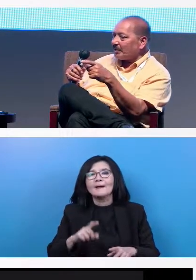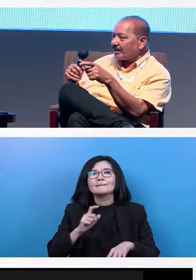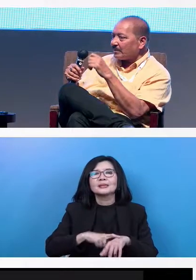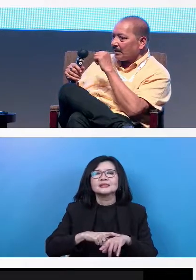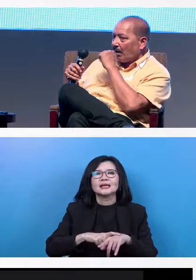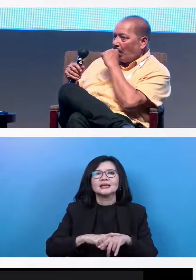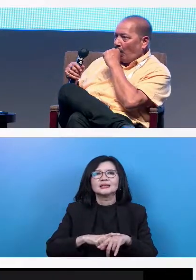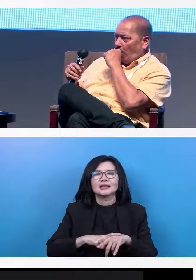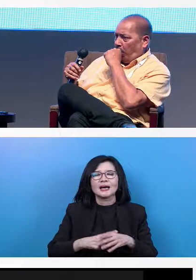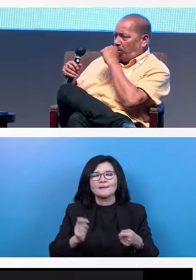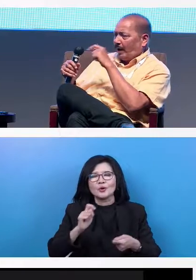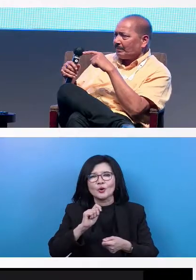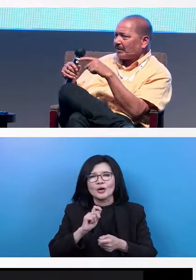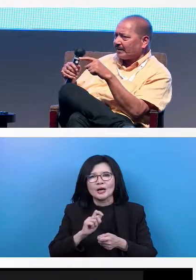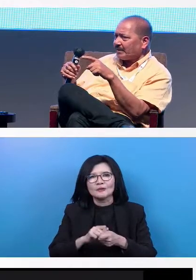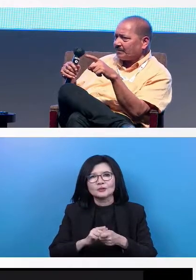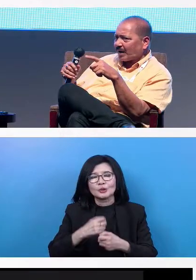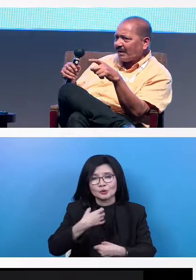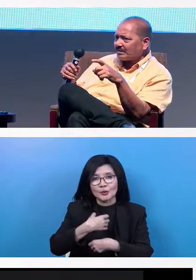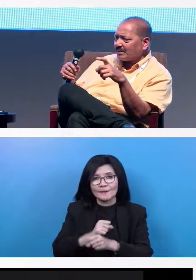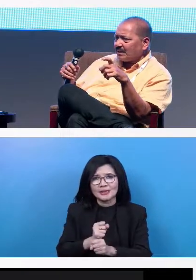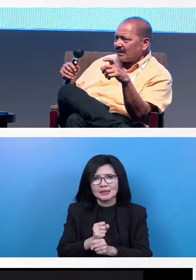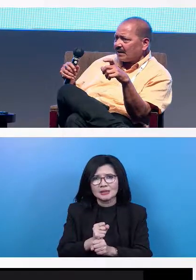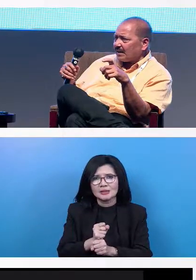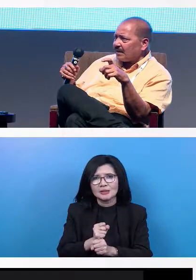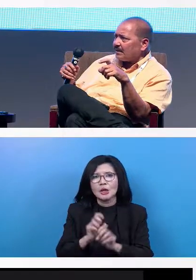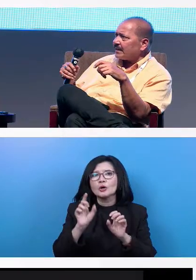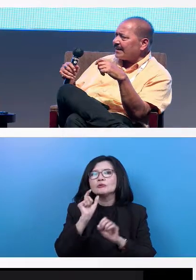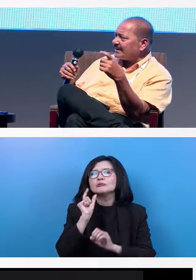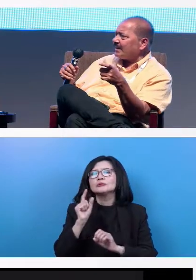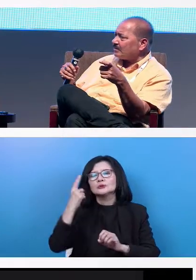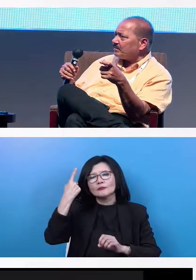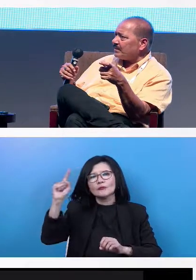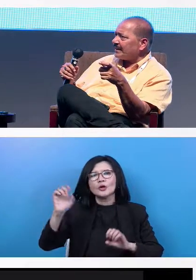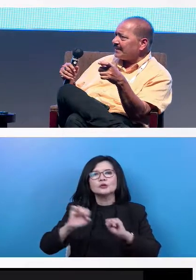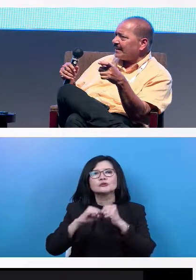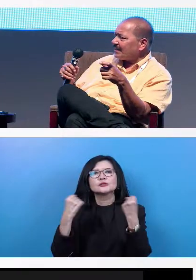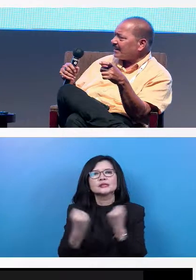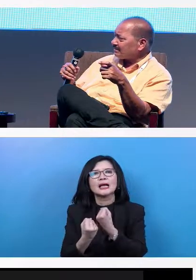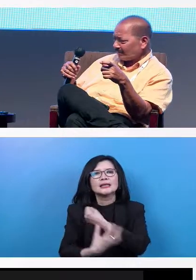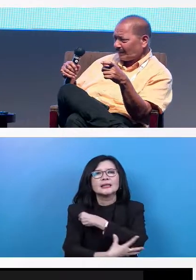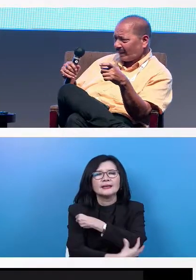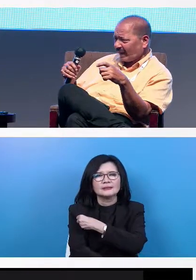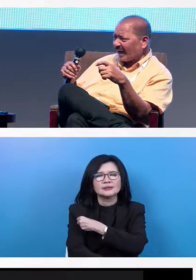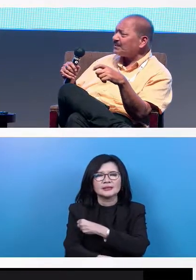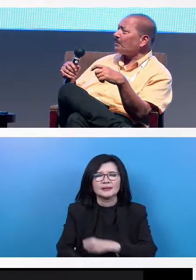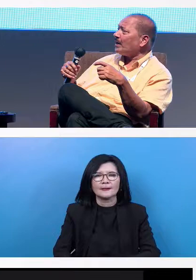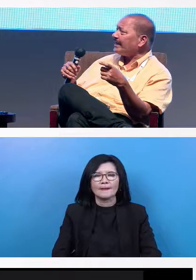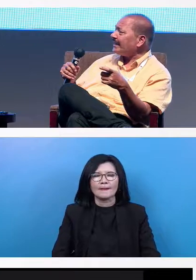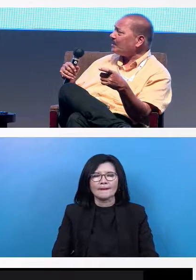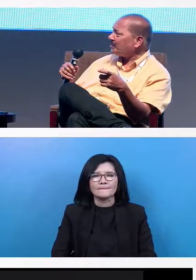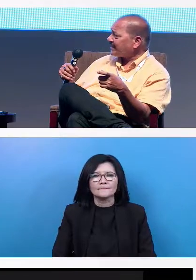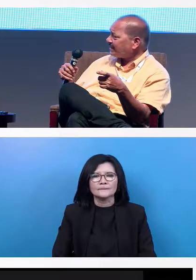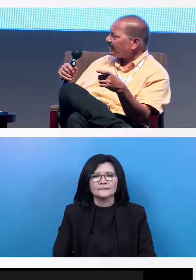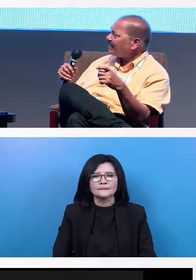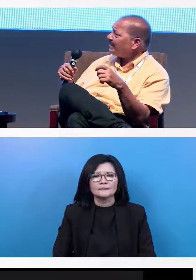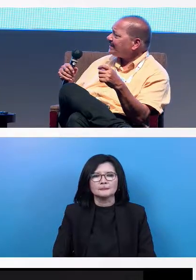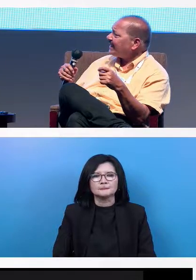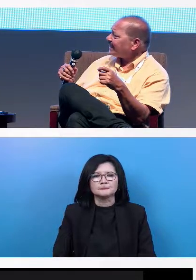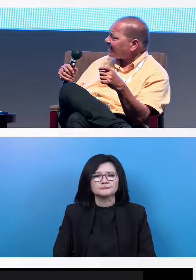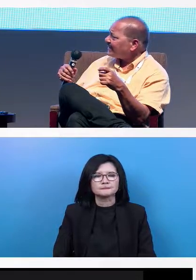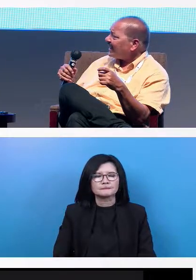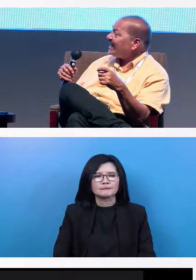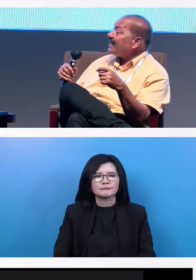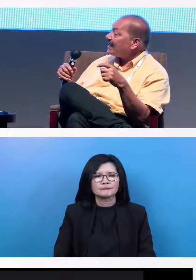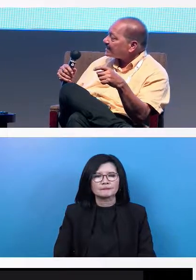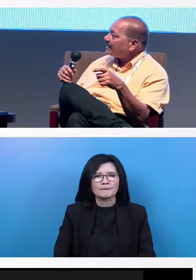like say, I'm not actually, I'm not actually perhaps raising as a political question, but I'm